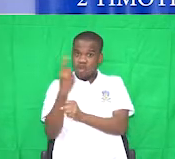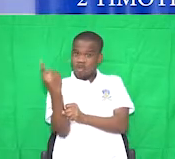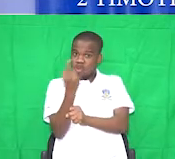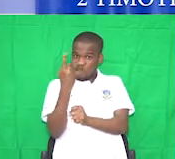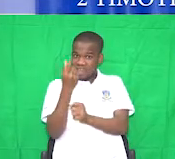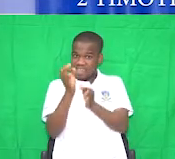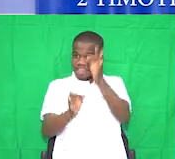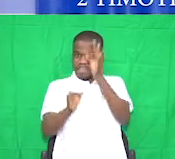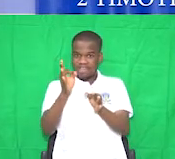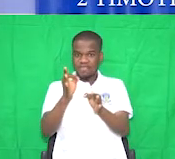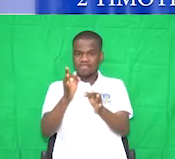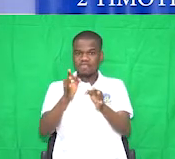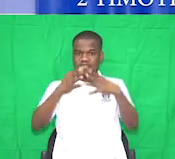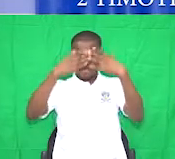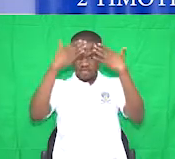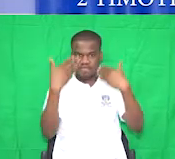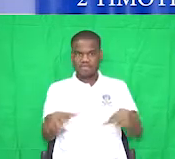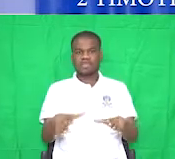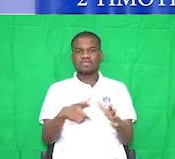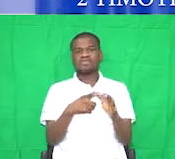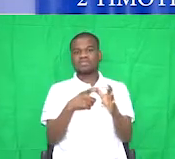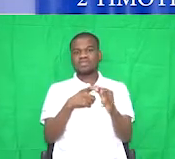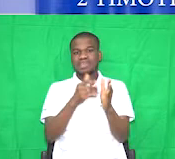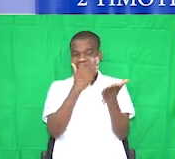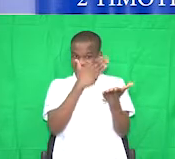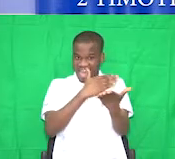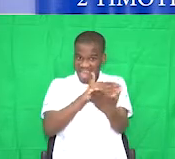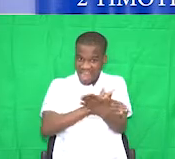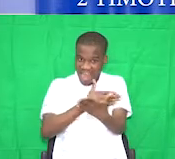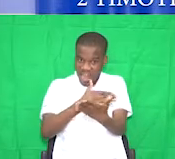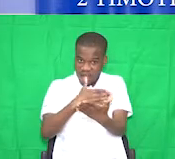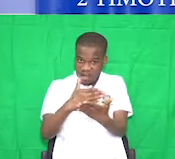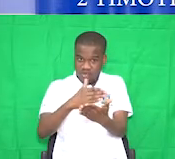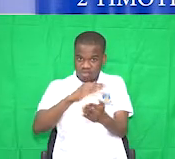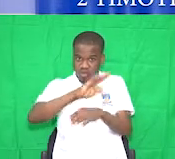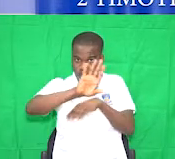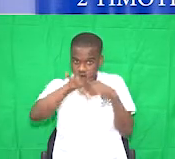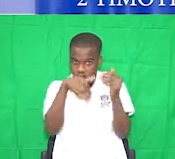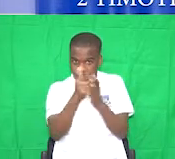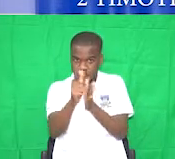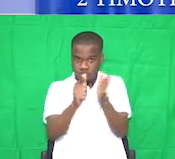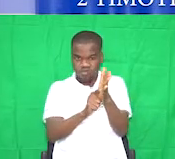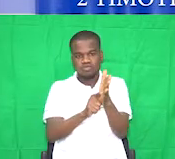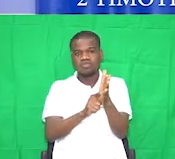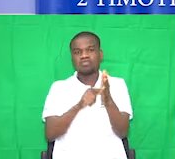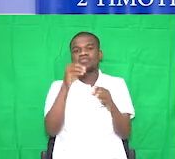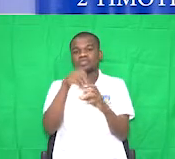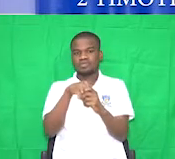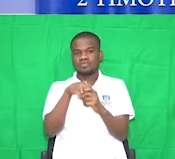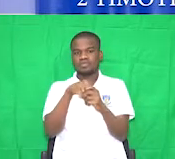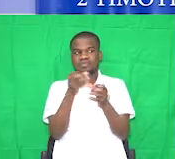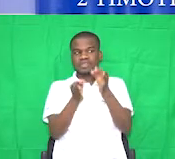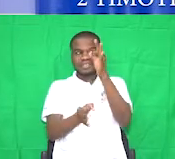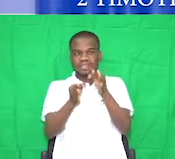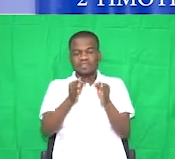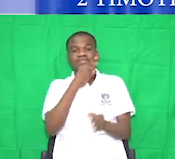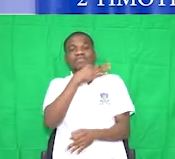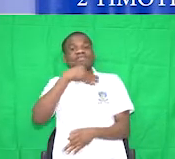crown except by competing according to the rules. It is the hard-working